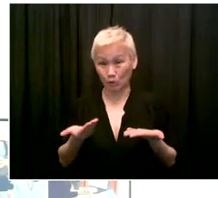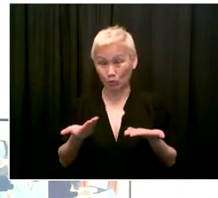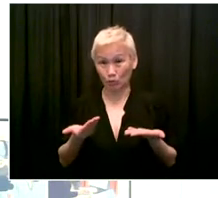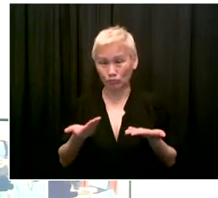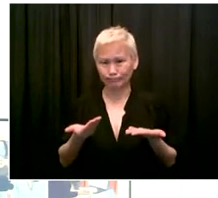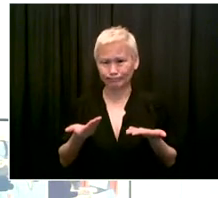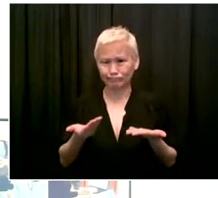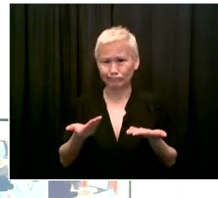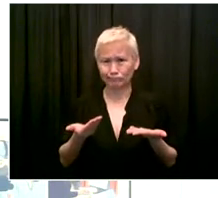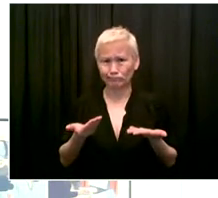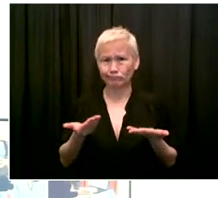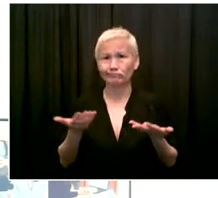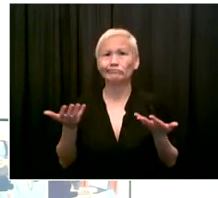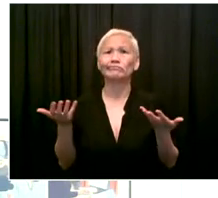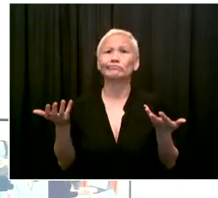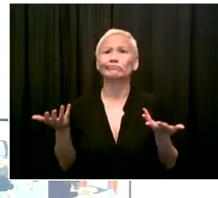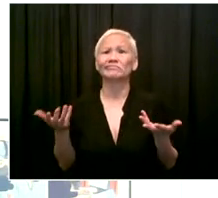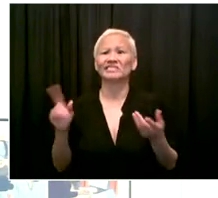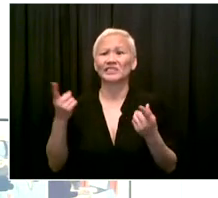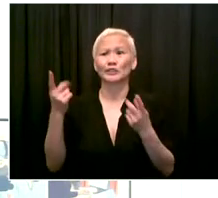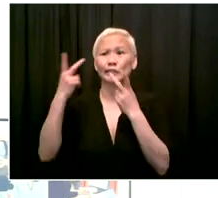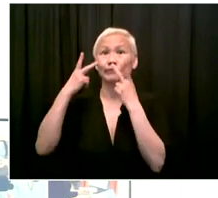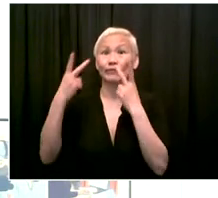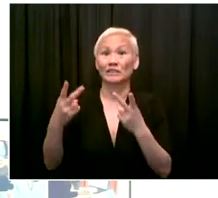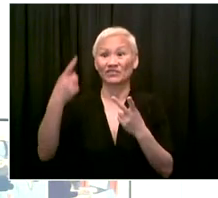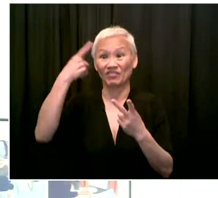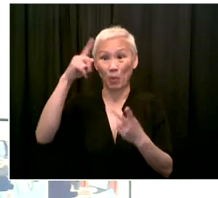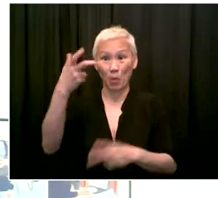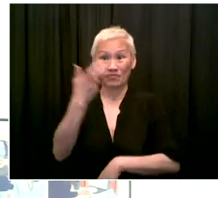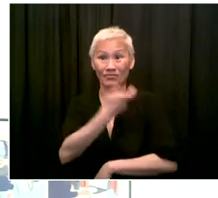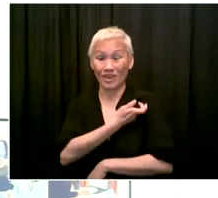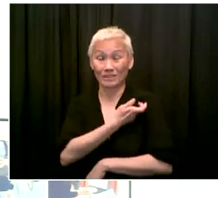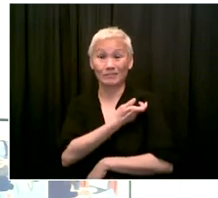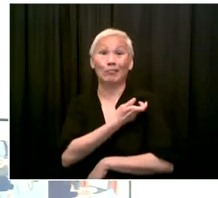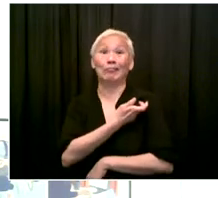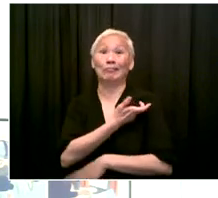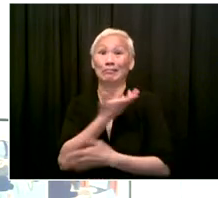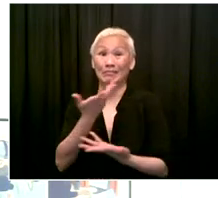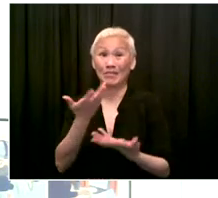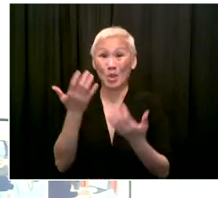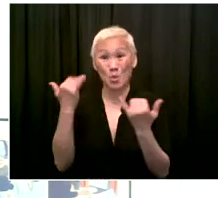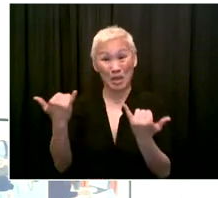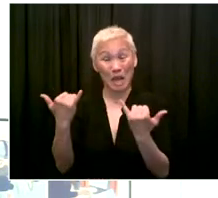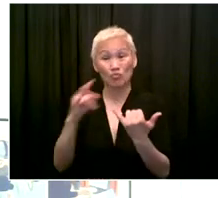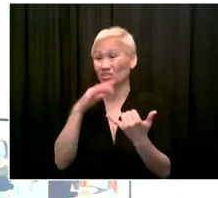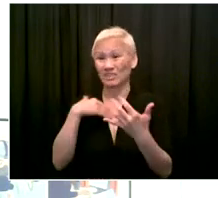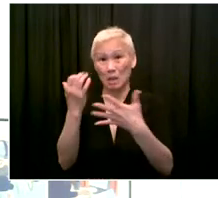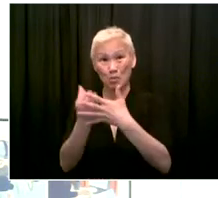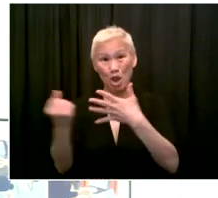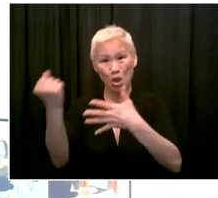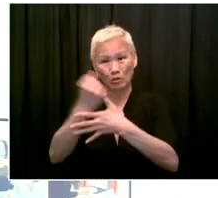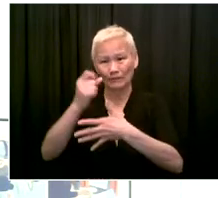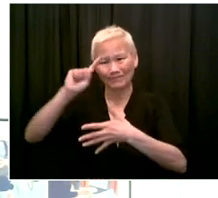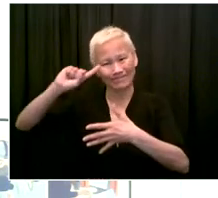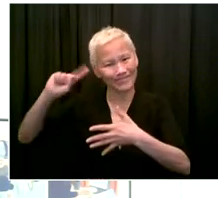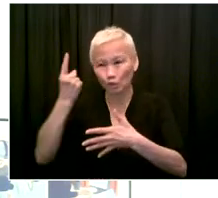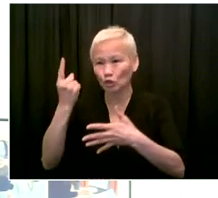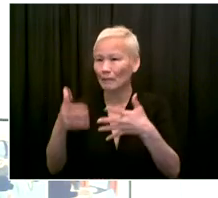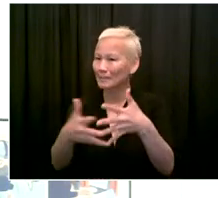our priority is for people who are U.S. residents. Dr. Katz, anything you'd like to add?